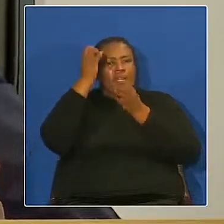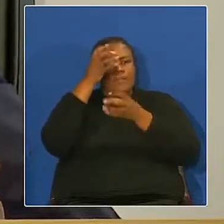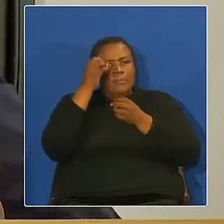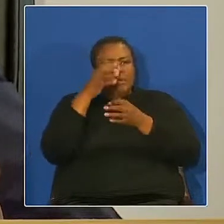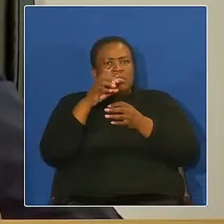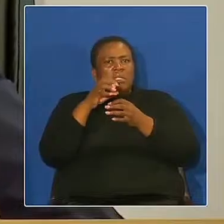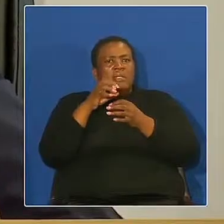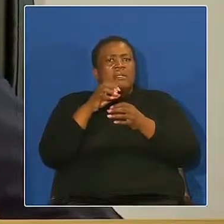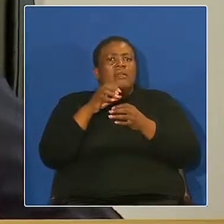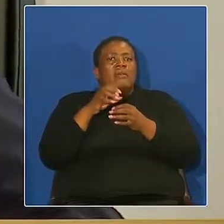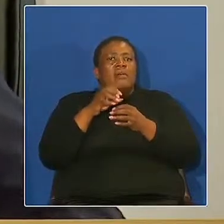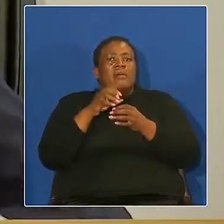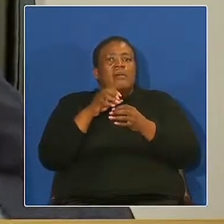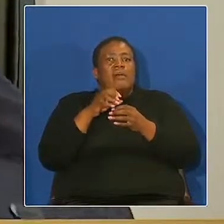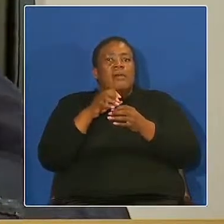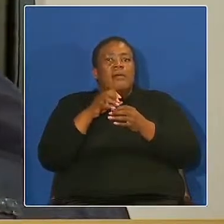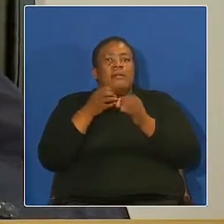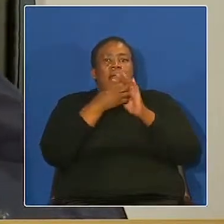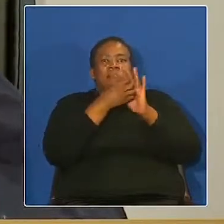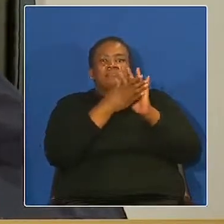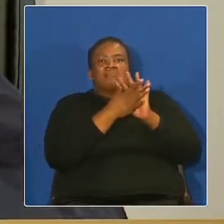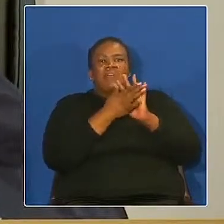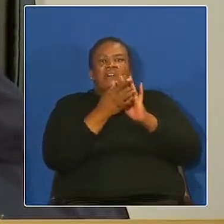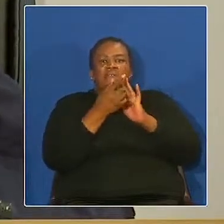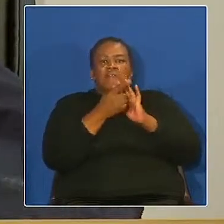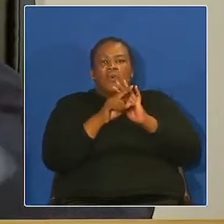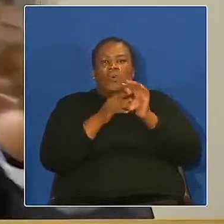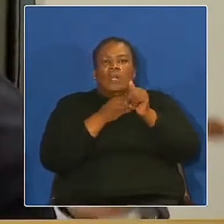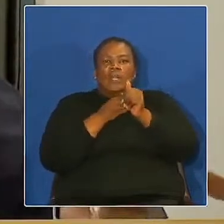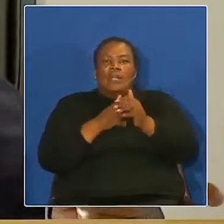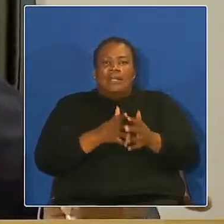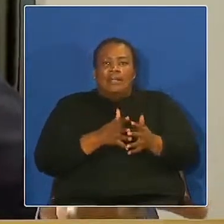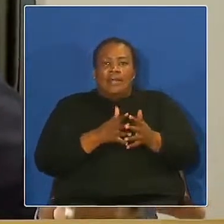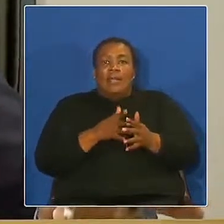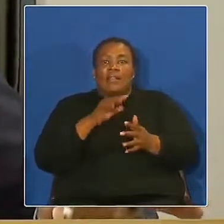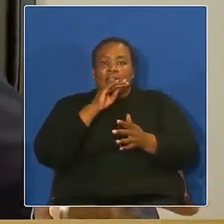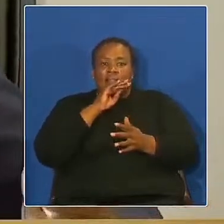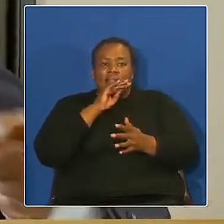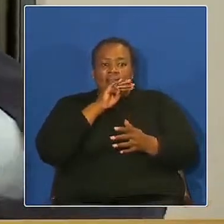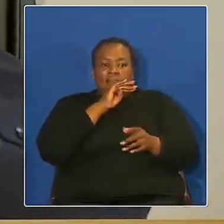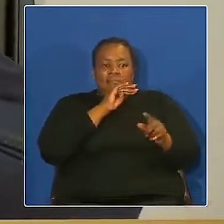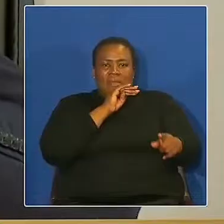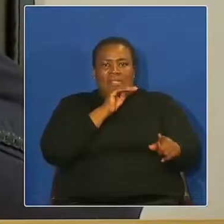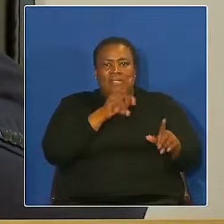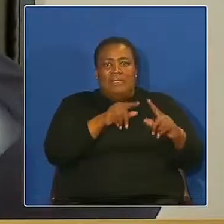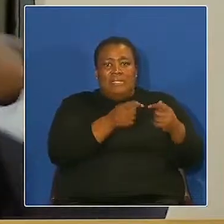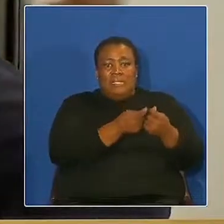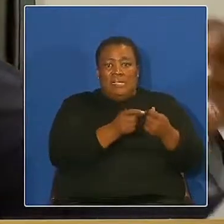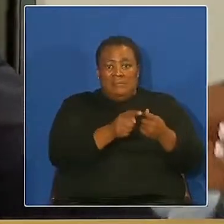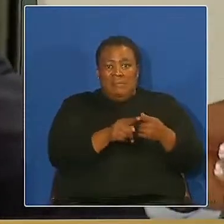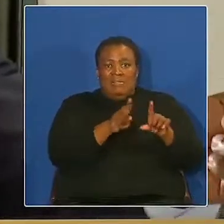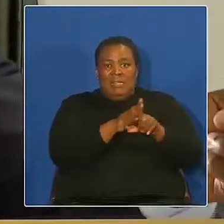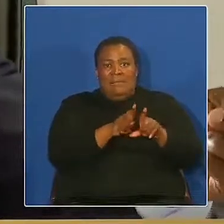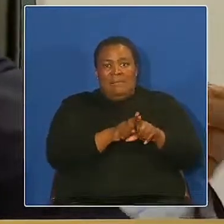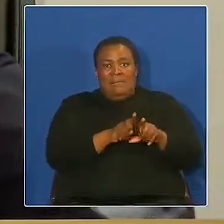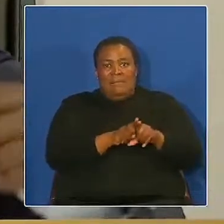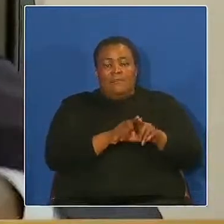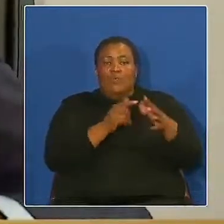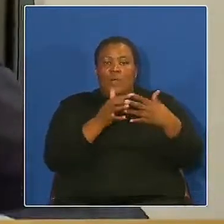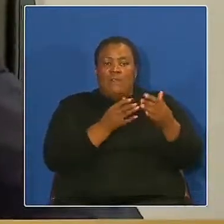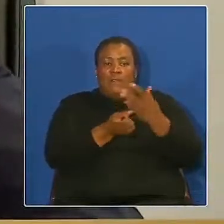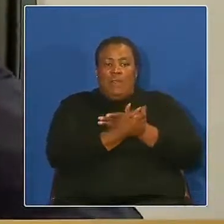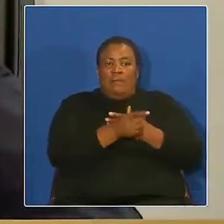for the leader, it automatically transfers to the PKTT. Whatever comes from the PKTT.